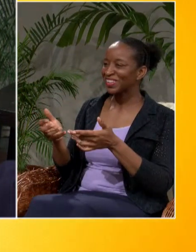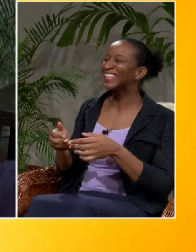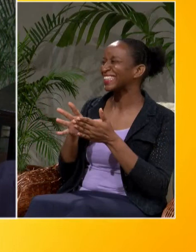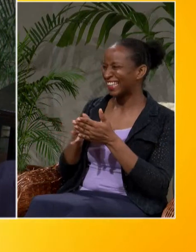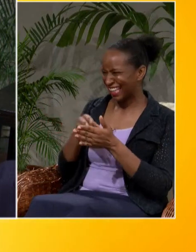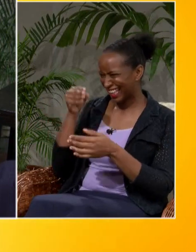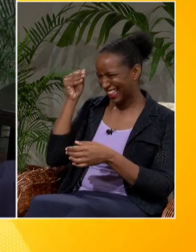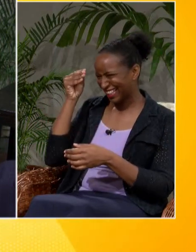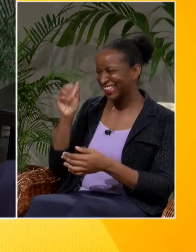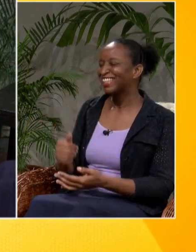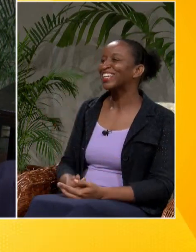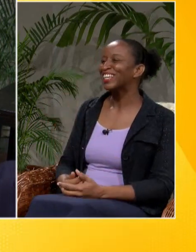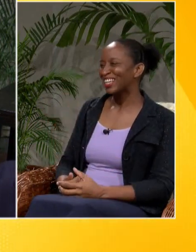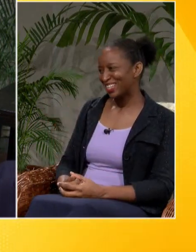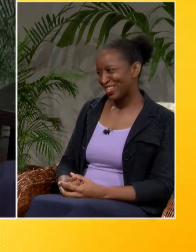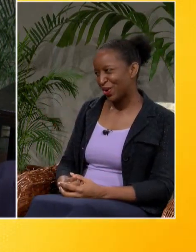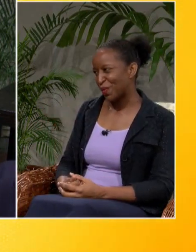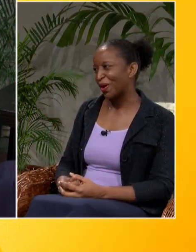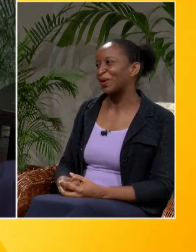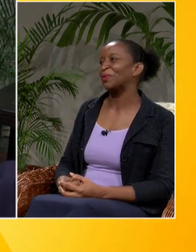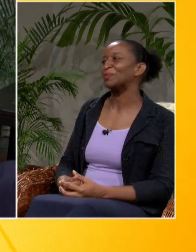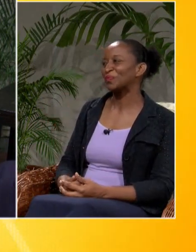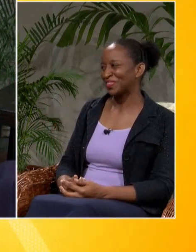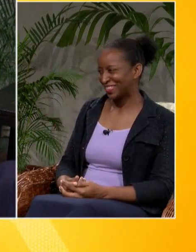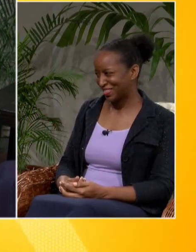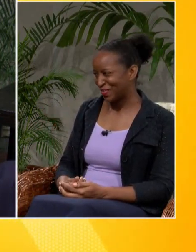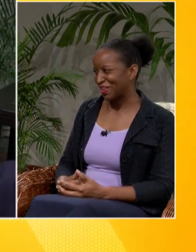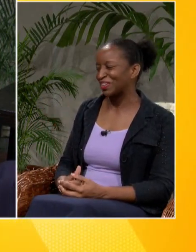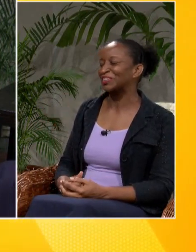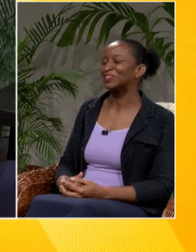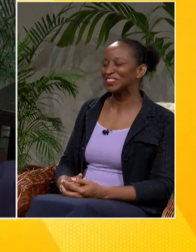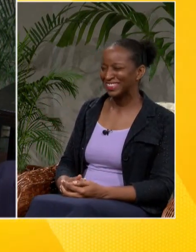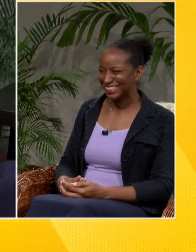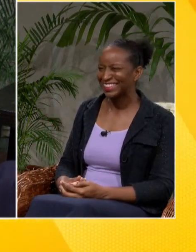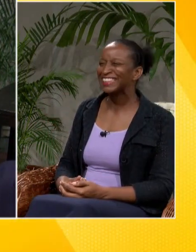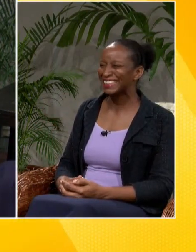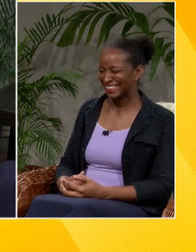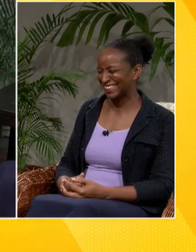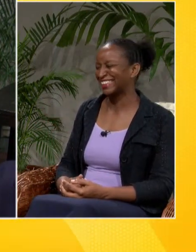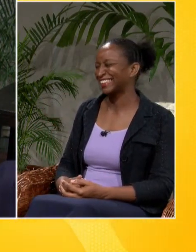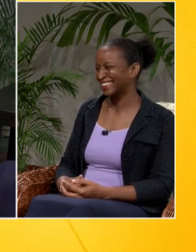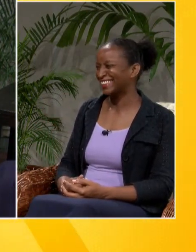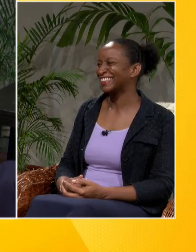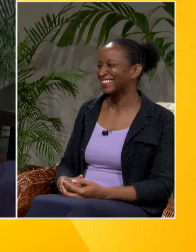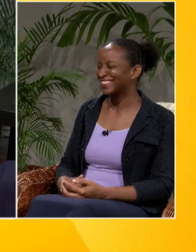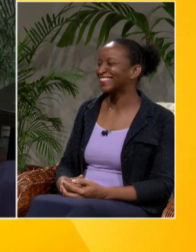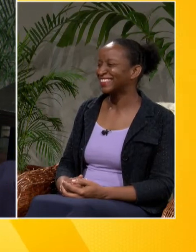Learn a little something. Thank you. All right. No problem. No problem. You're welcome.